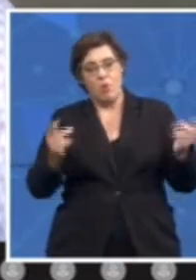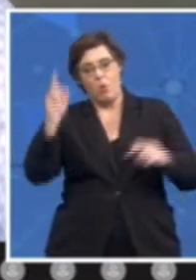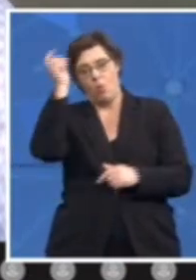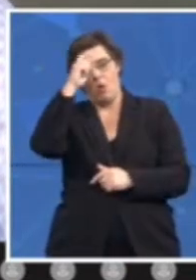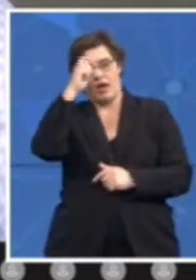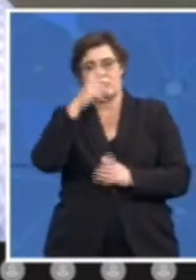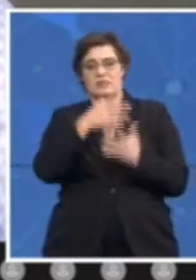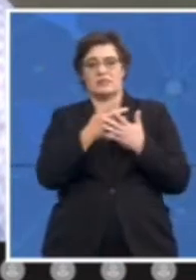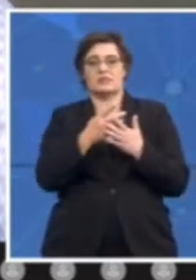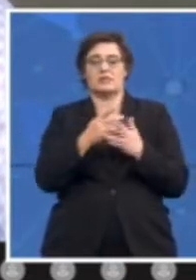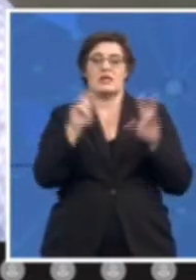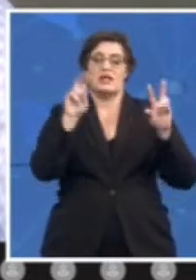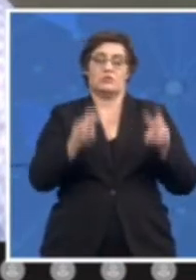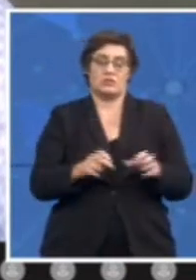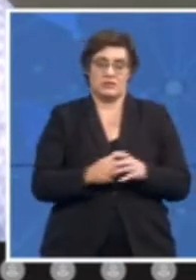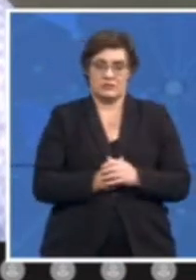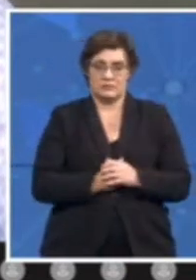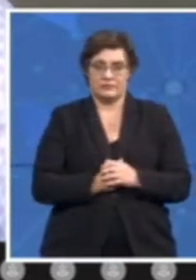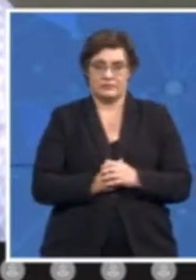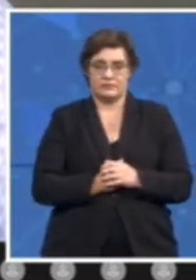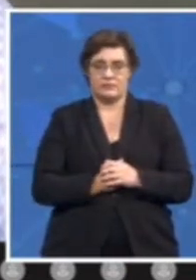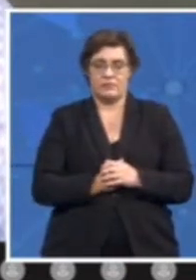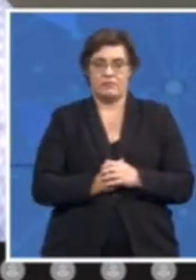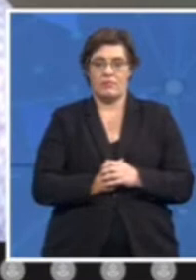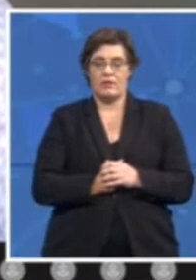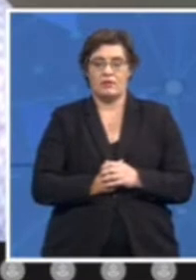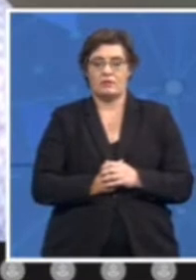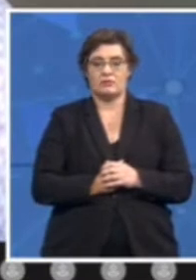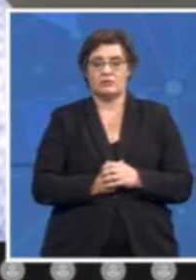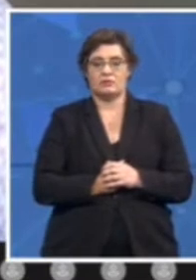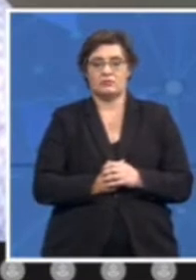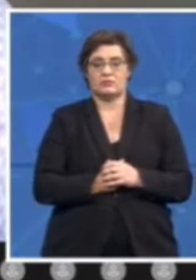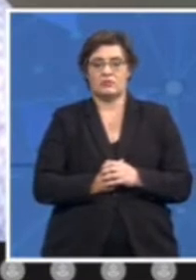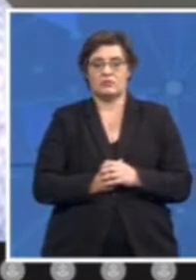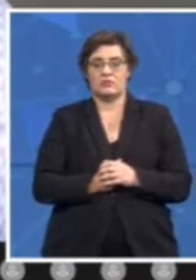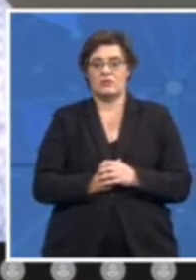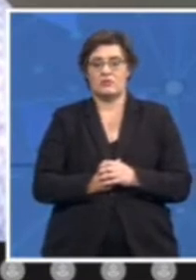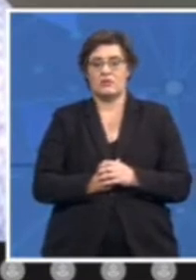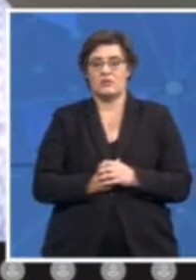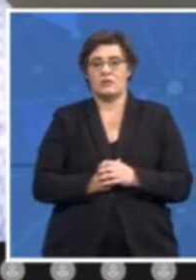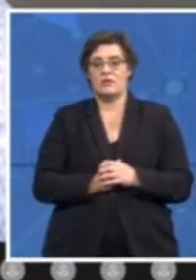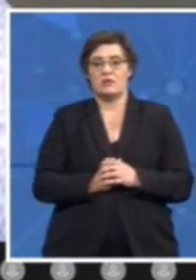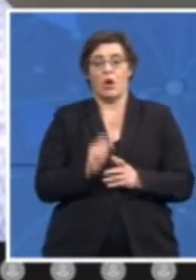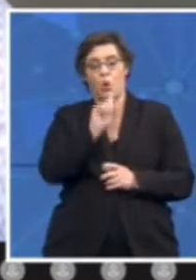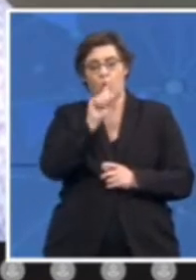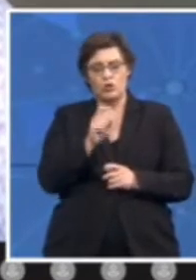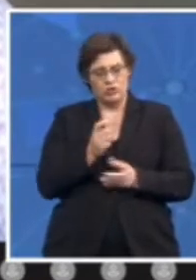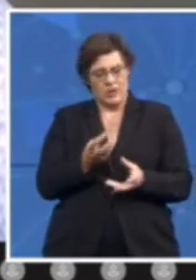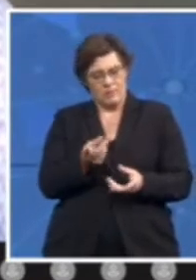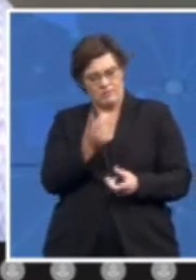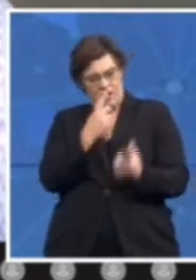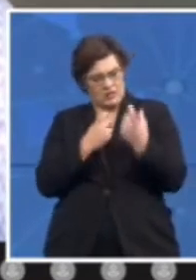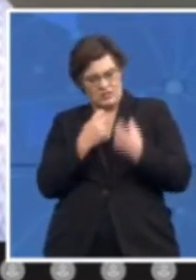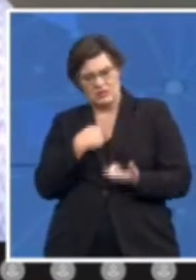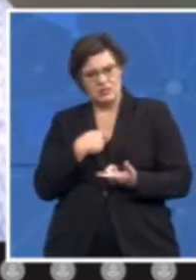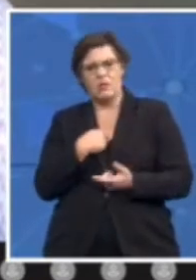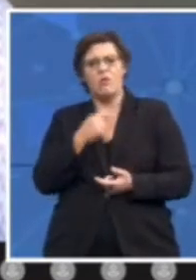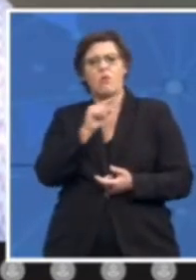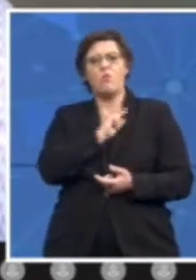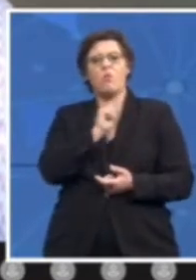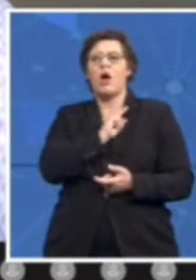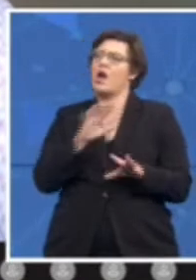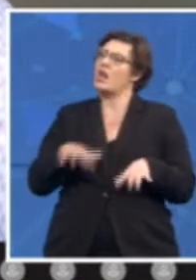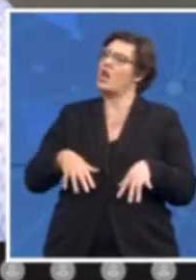One of the questions that I have been getting is, why are we subject to load shedding in